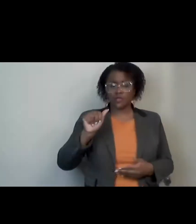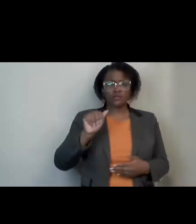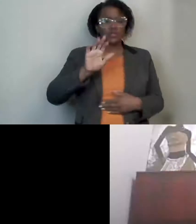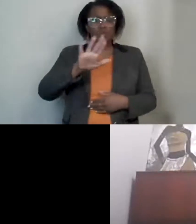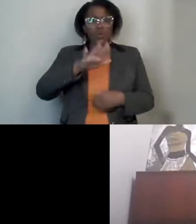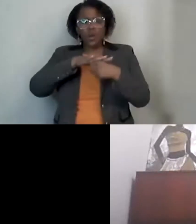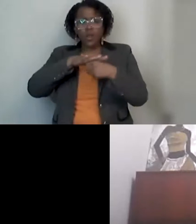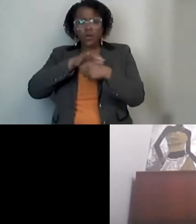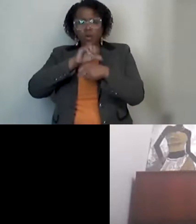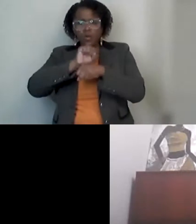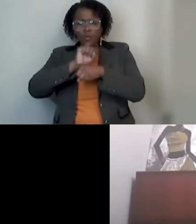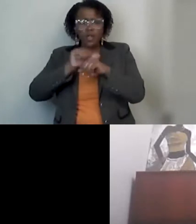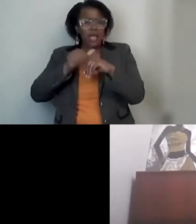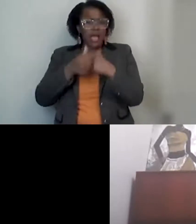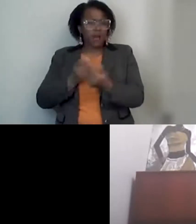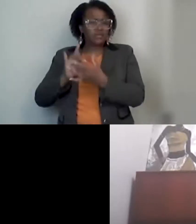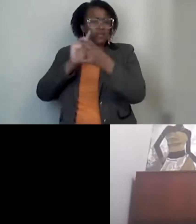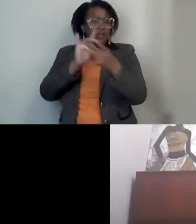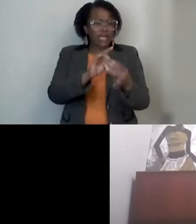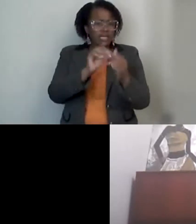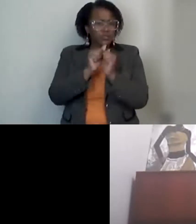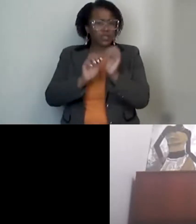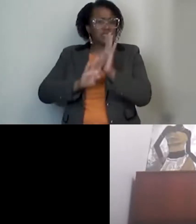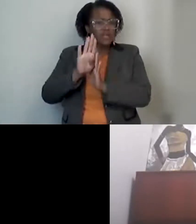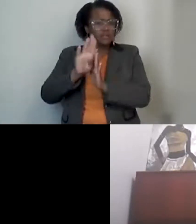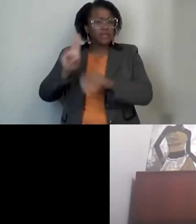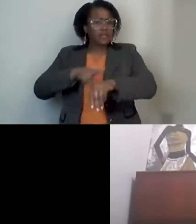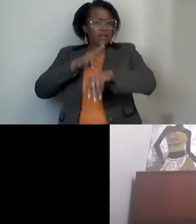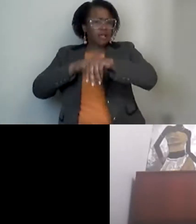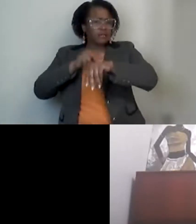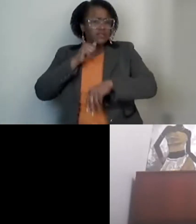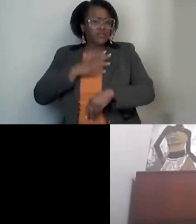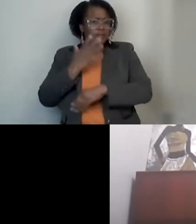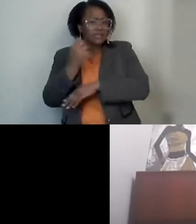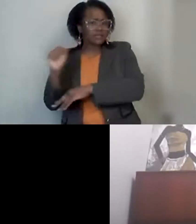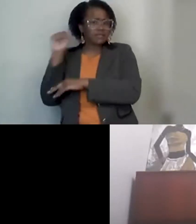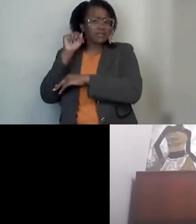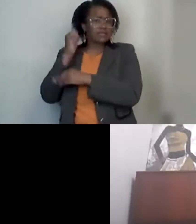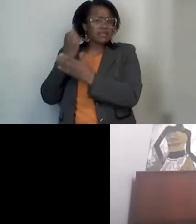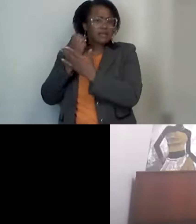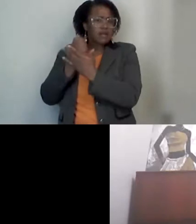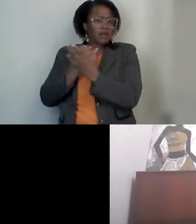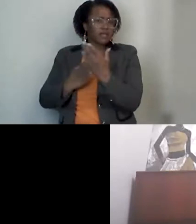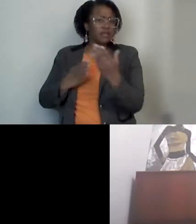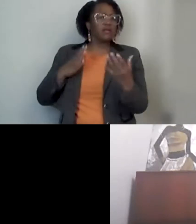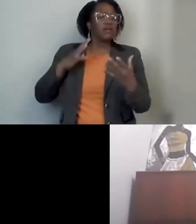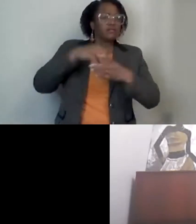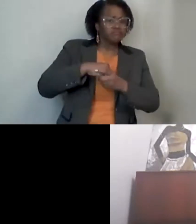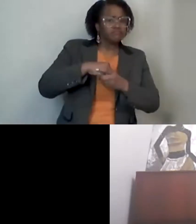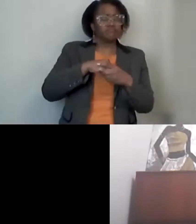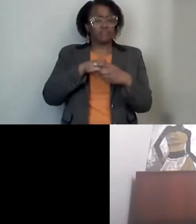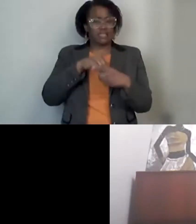work is relating to the development of national feminist economic interventions like we are seeing in the Thrive